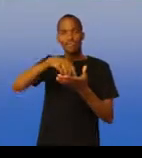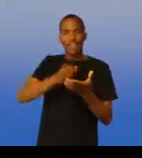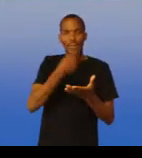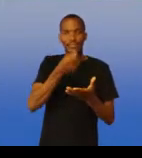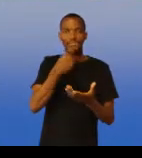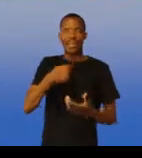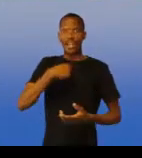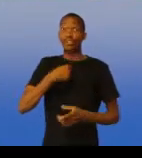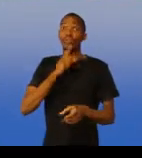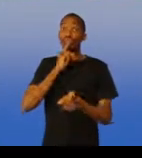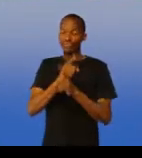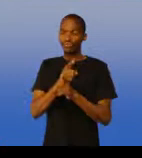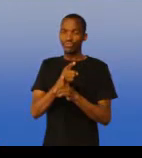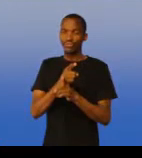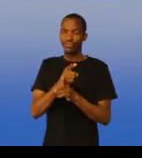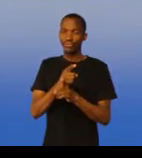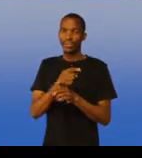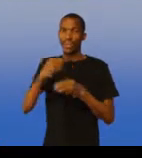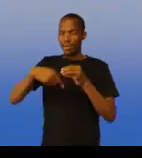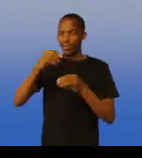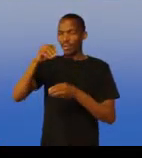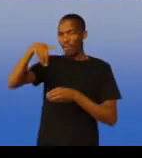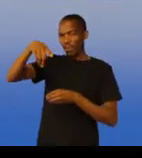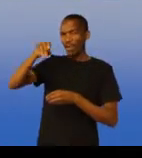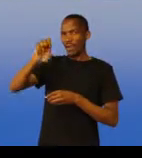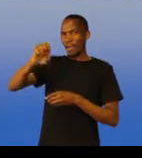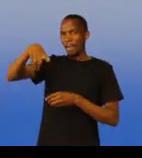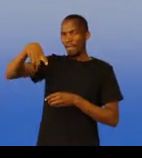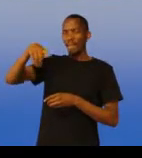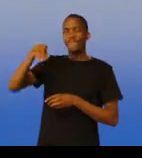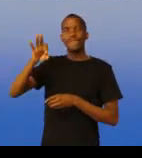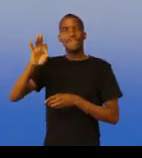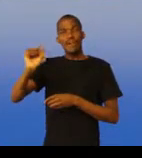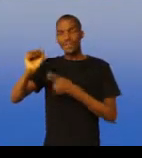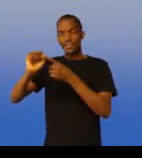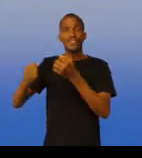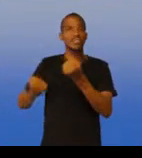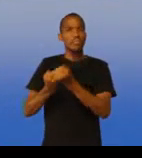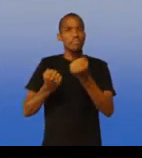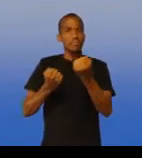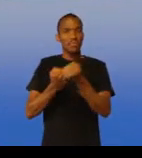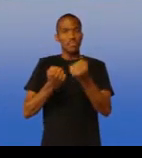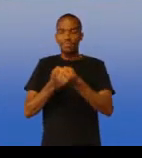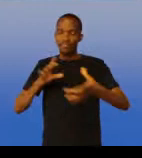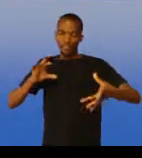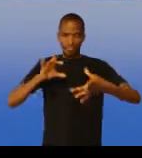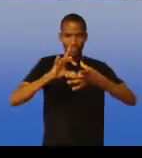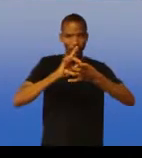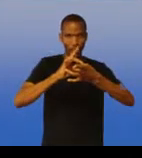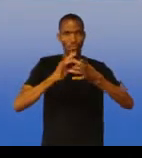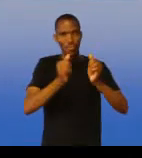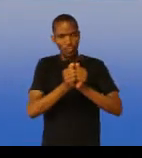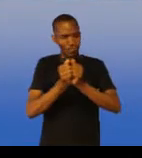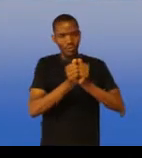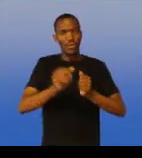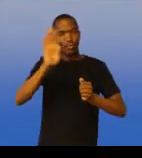positive that with the PEPFAR support and the other partner support, joining hands with the country of